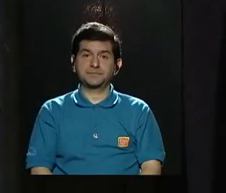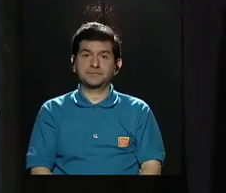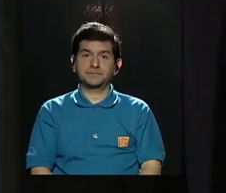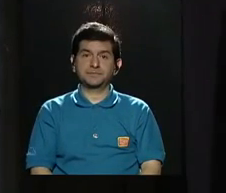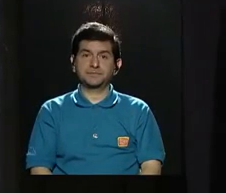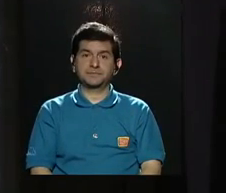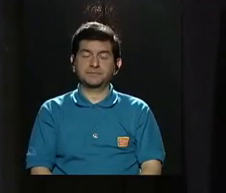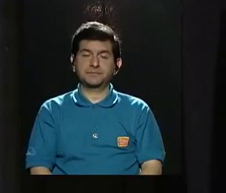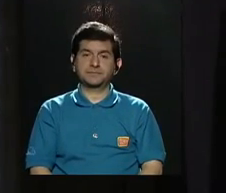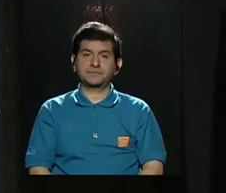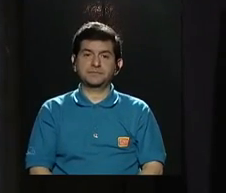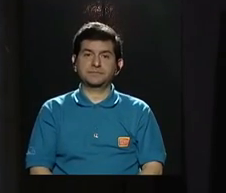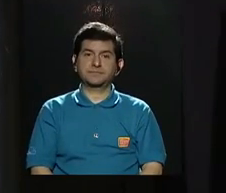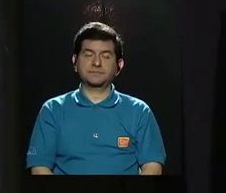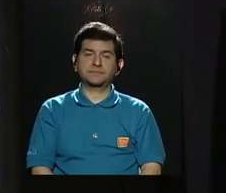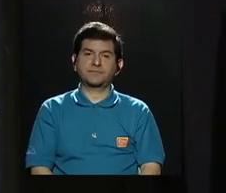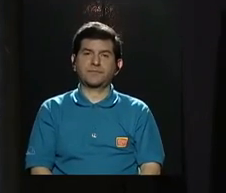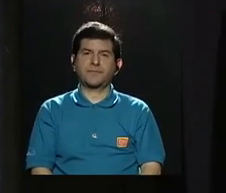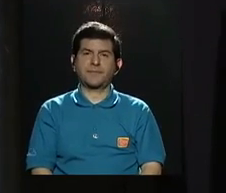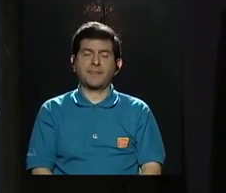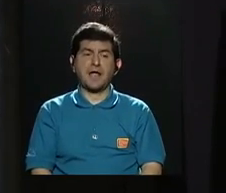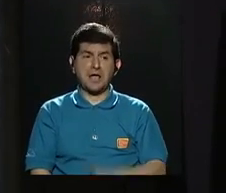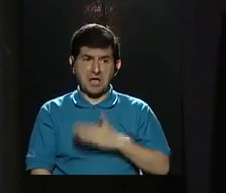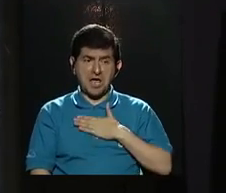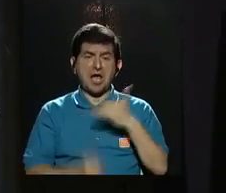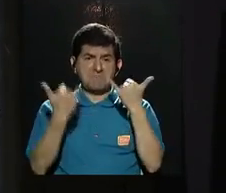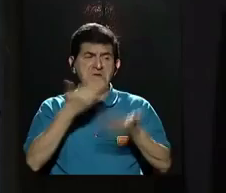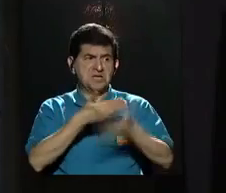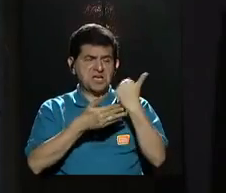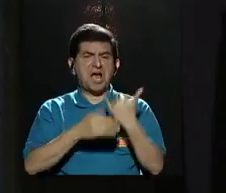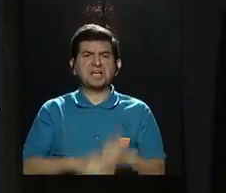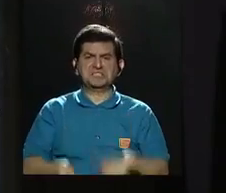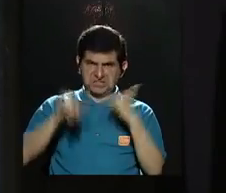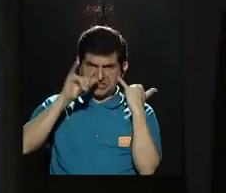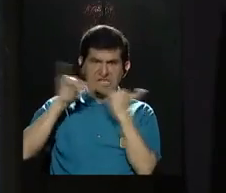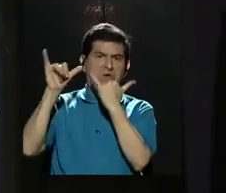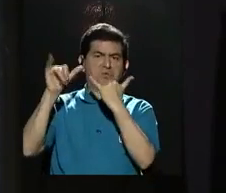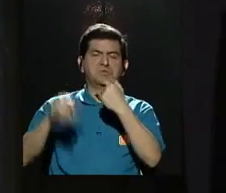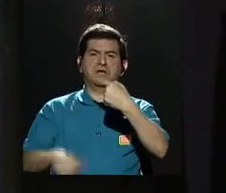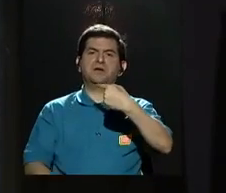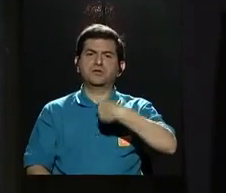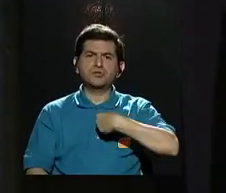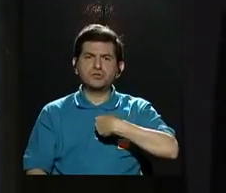and I've been accused of being an inveterate optimist,